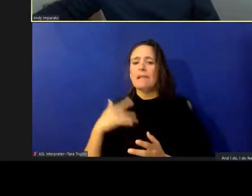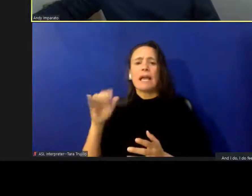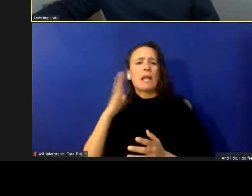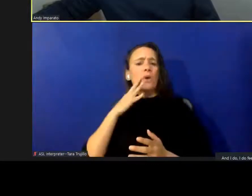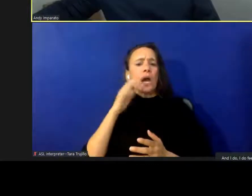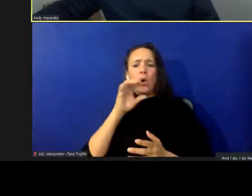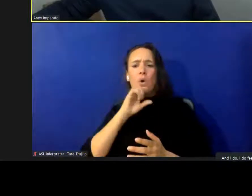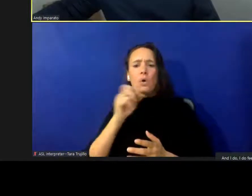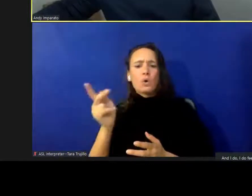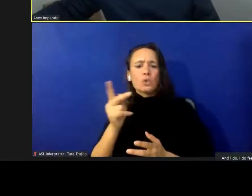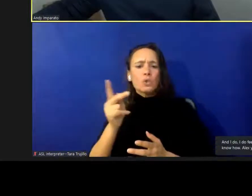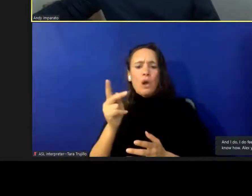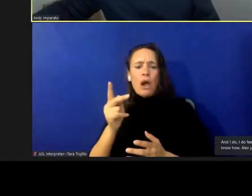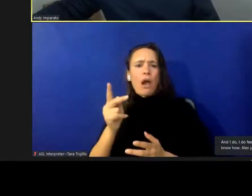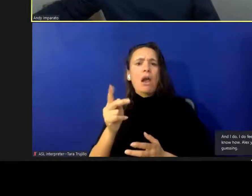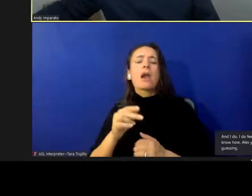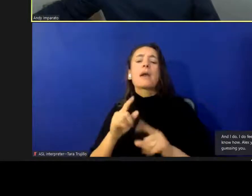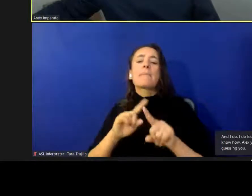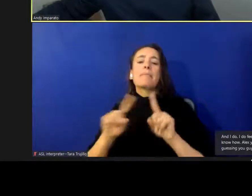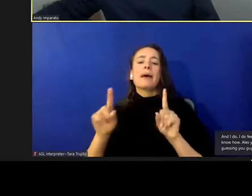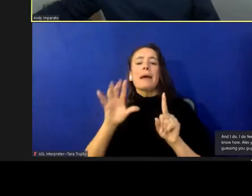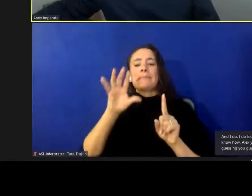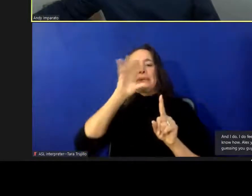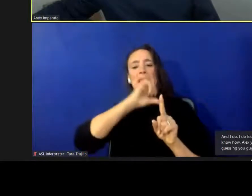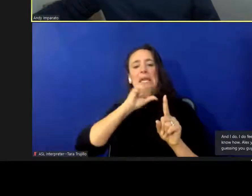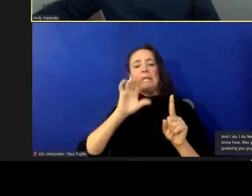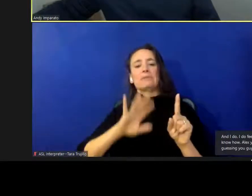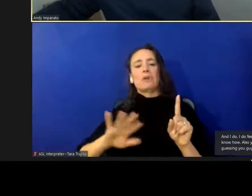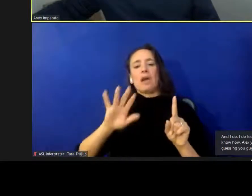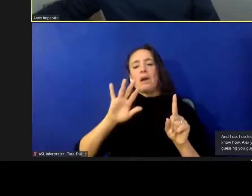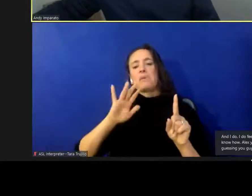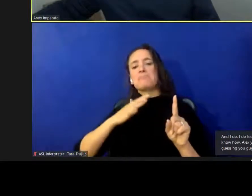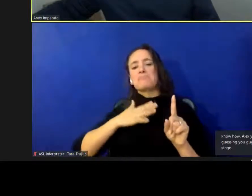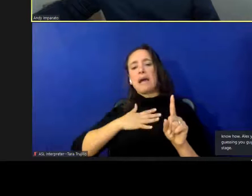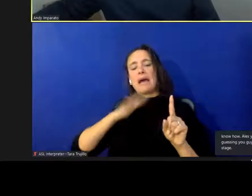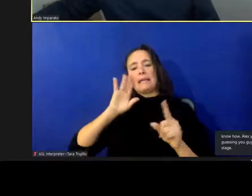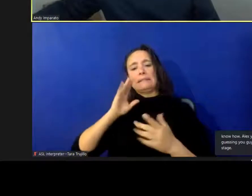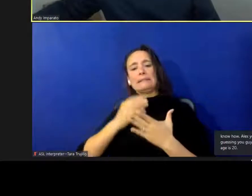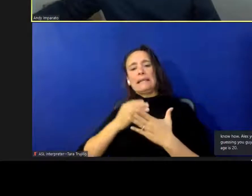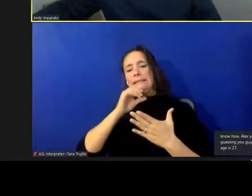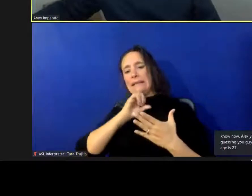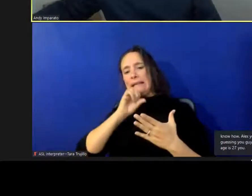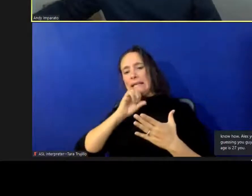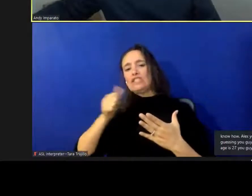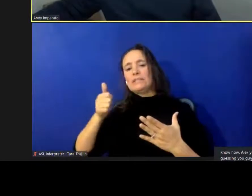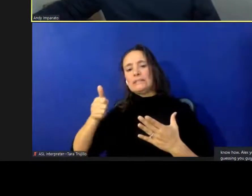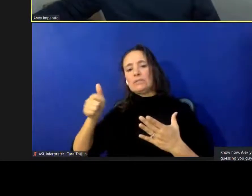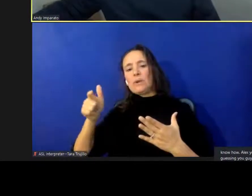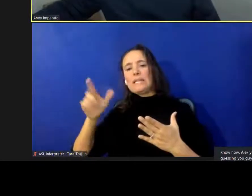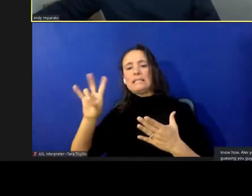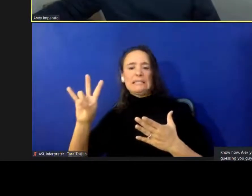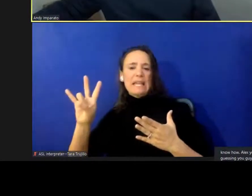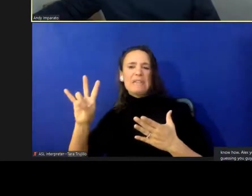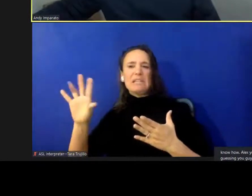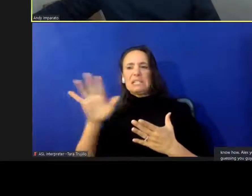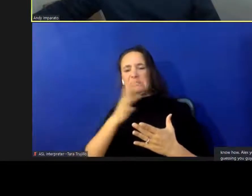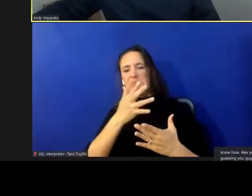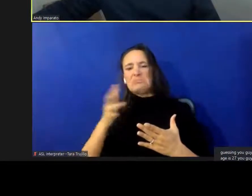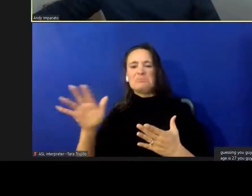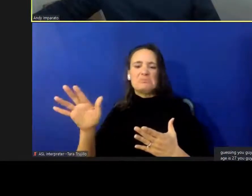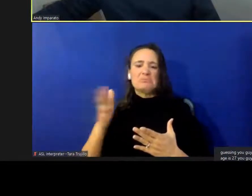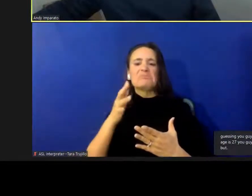and Nyawuow are, but I'm guessing you guys are close to my oldest son's age. He's 27. You guys may be between my son's ages,